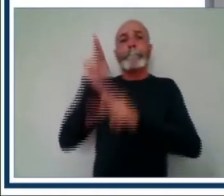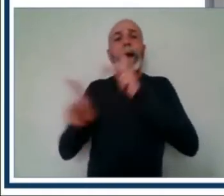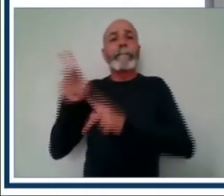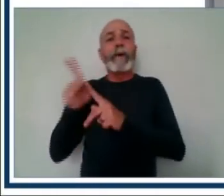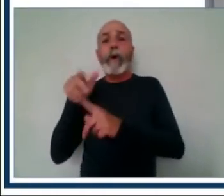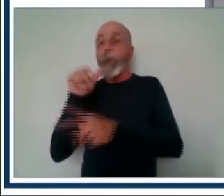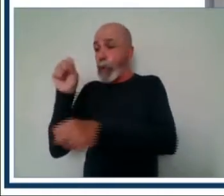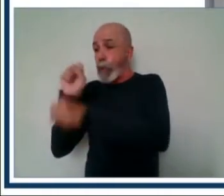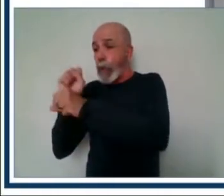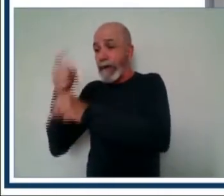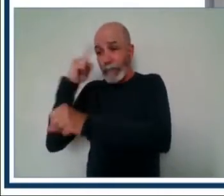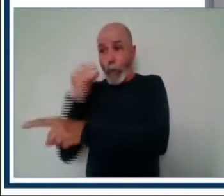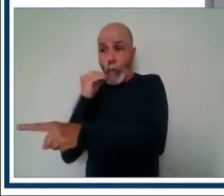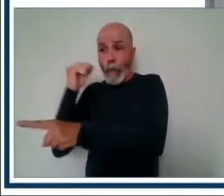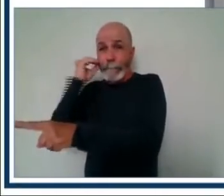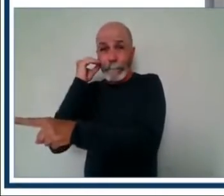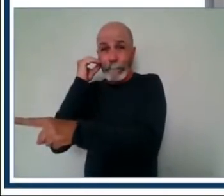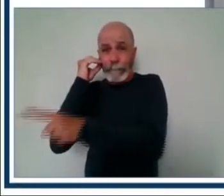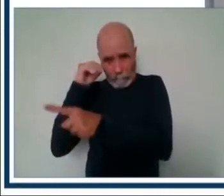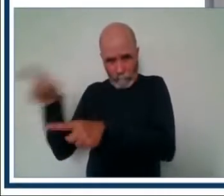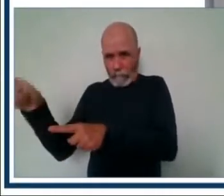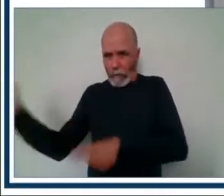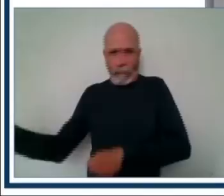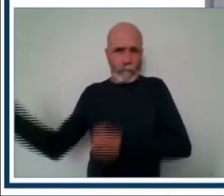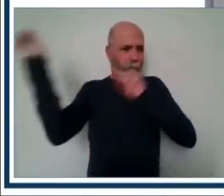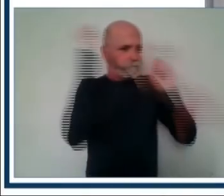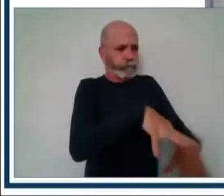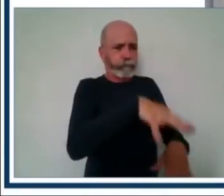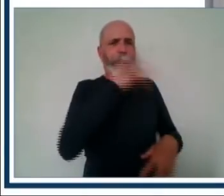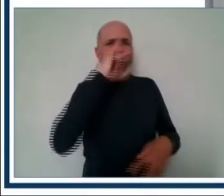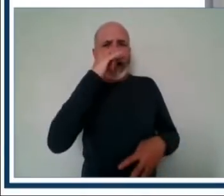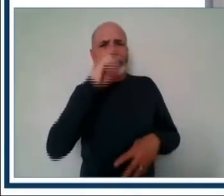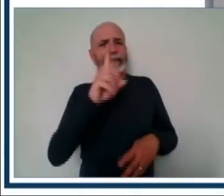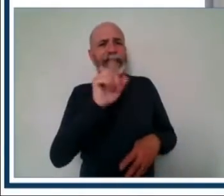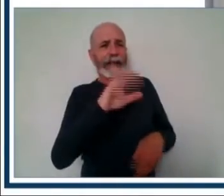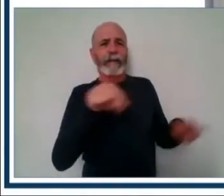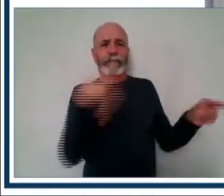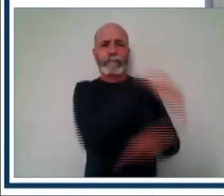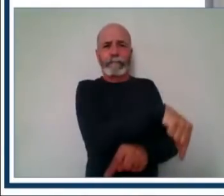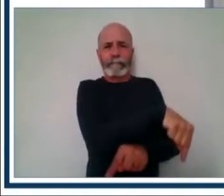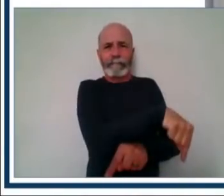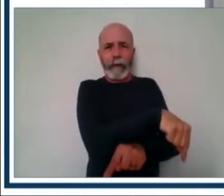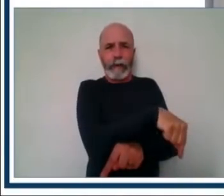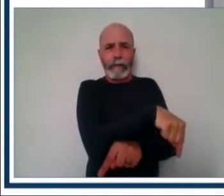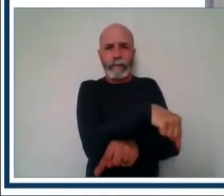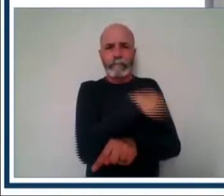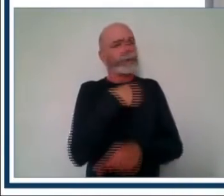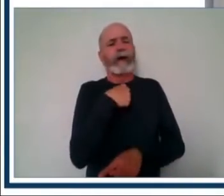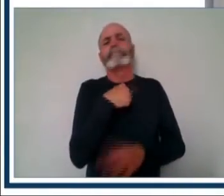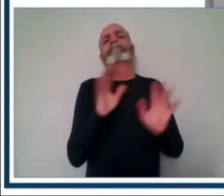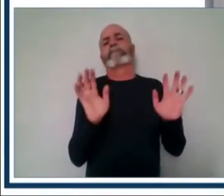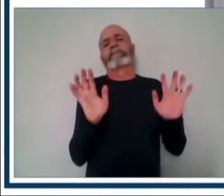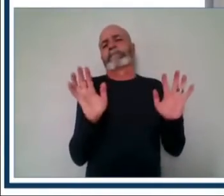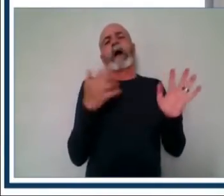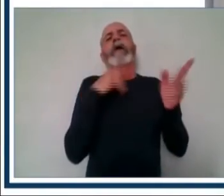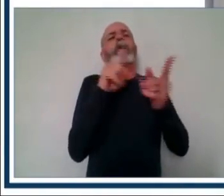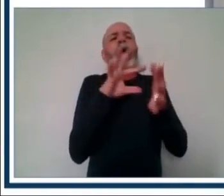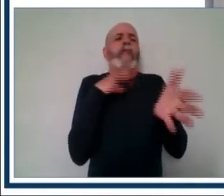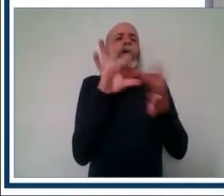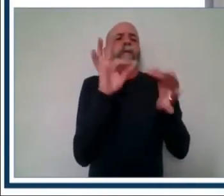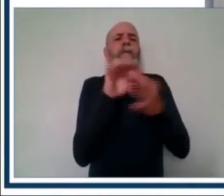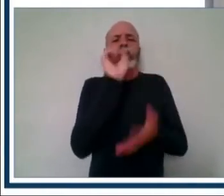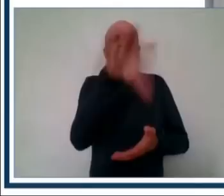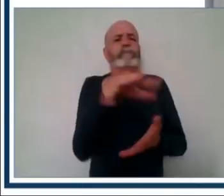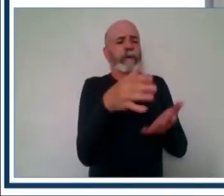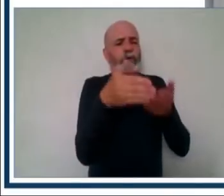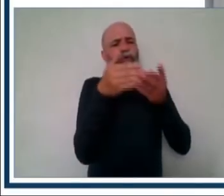home, if that works for them, that might alleviate space and capacity, and that wouldn't impact their space, that their space